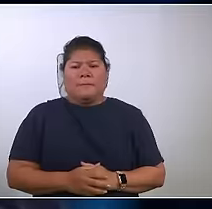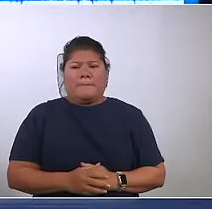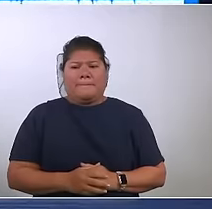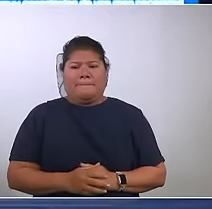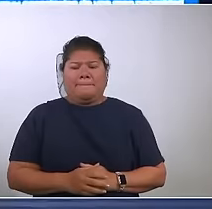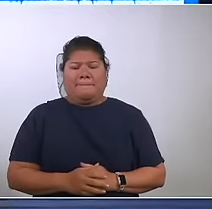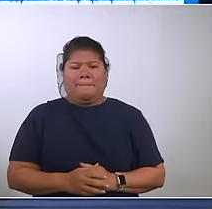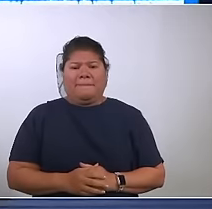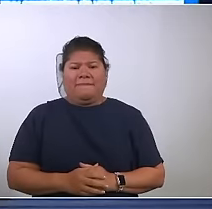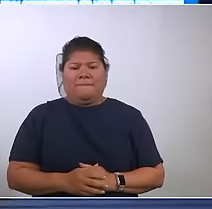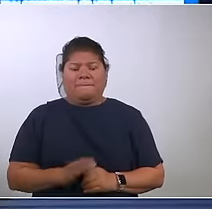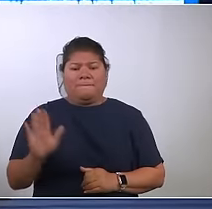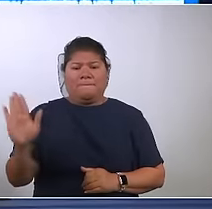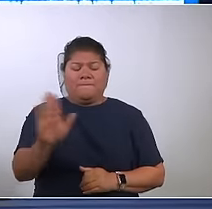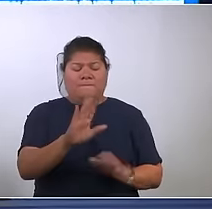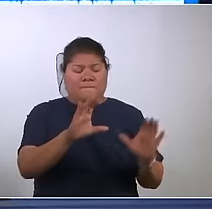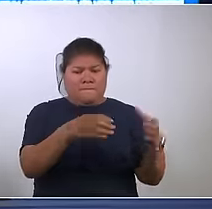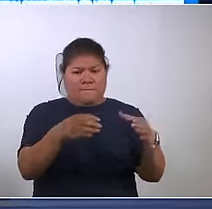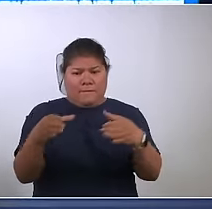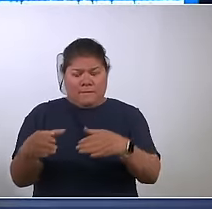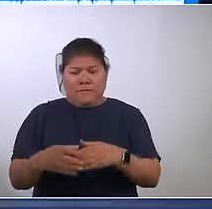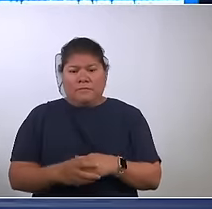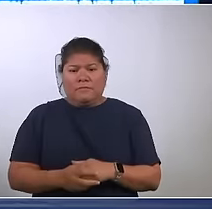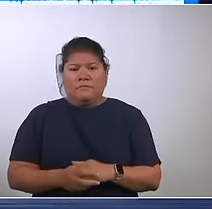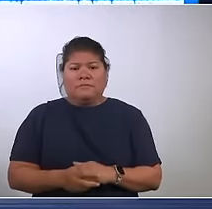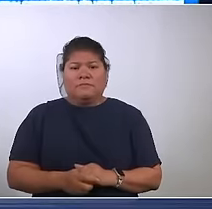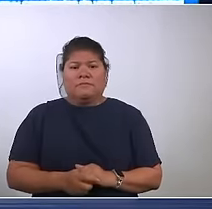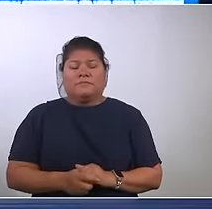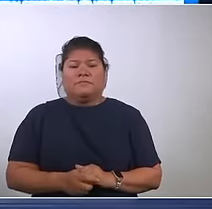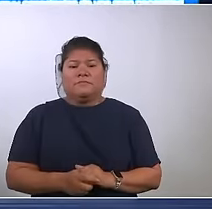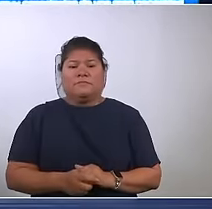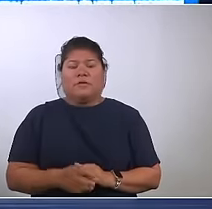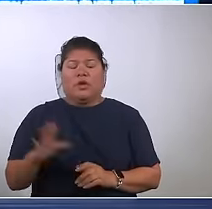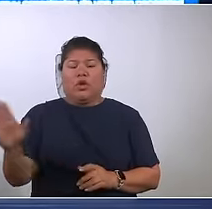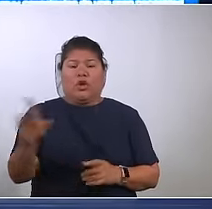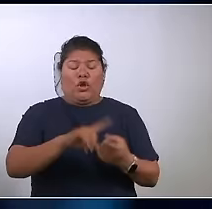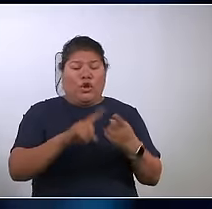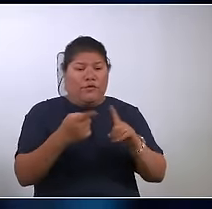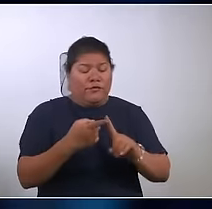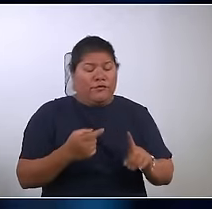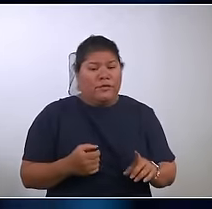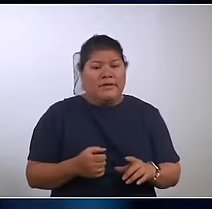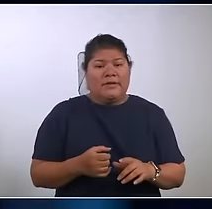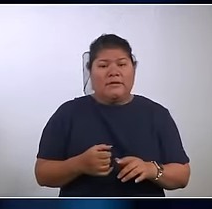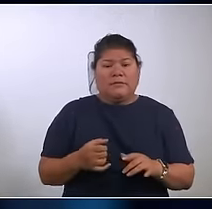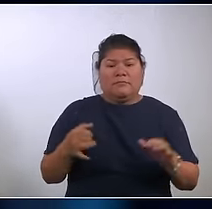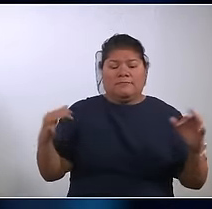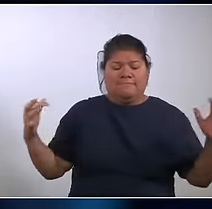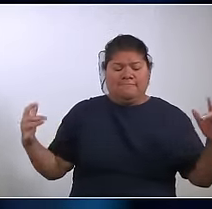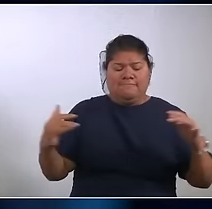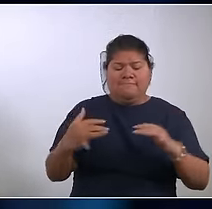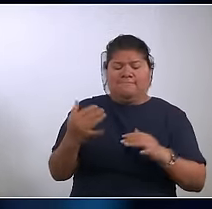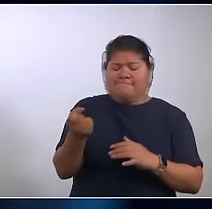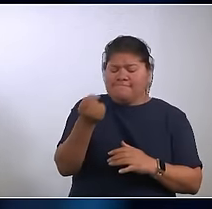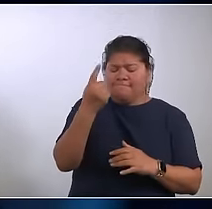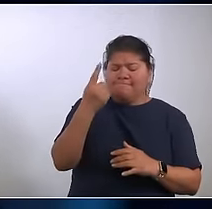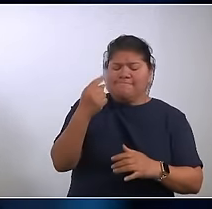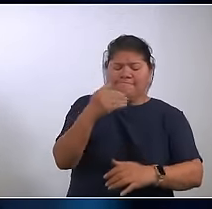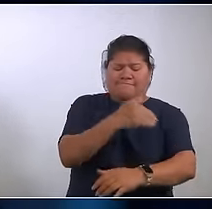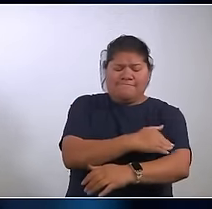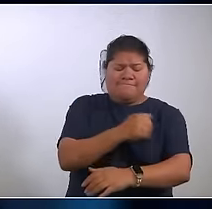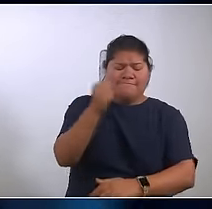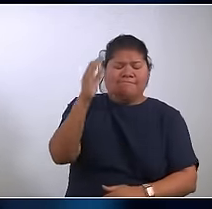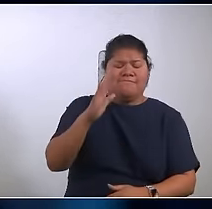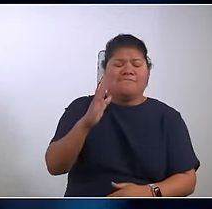de Dios. And in your small groups. Y en sus grupos pequeños. Your friends. Sus amigos. Will come to know the power